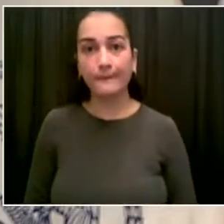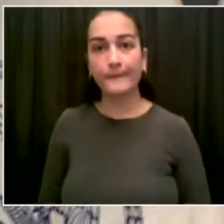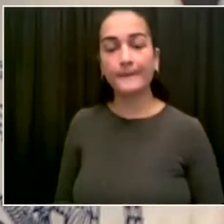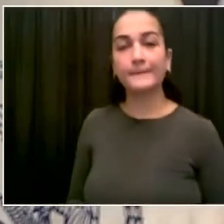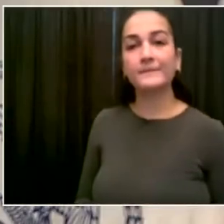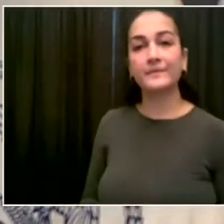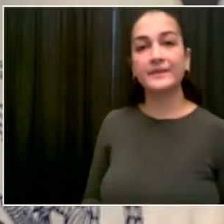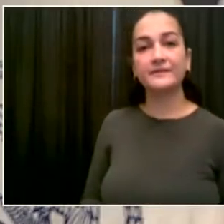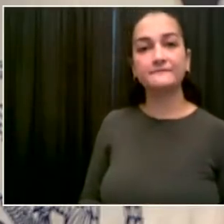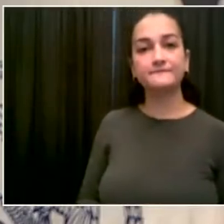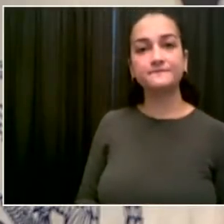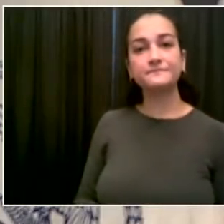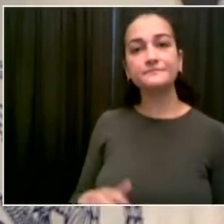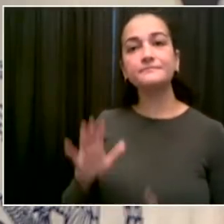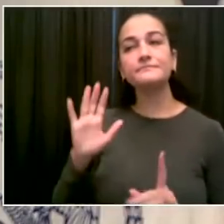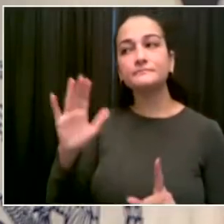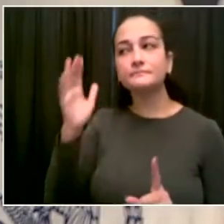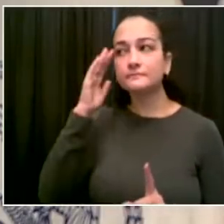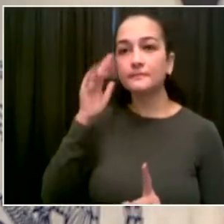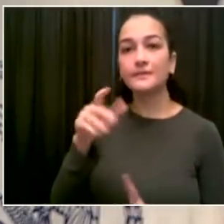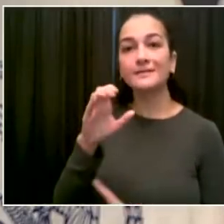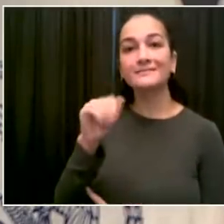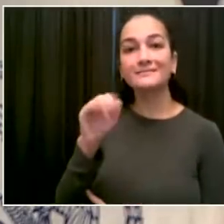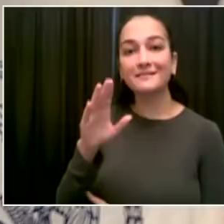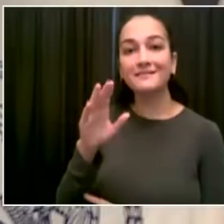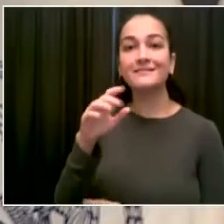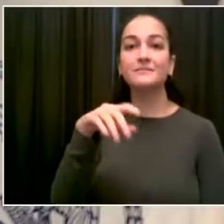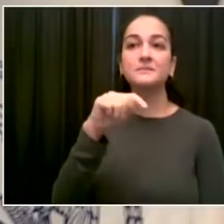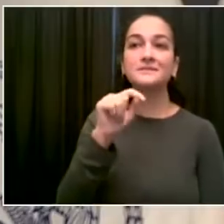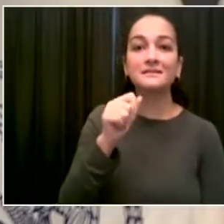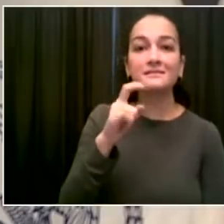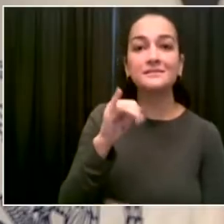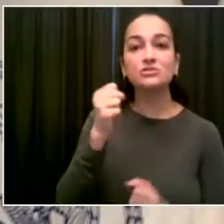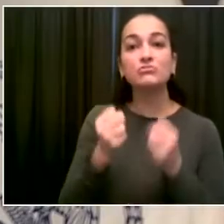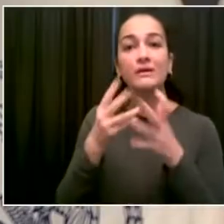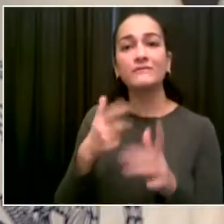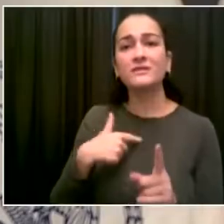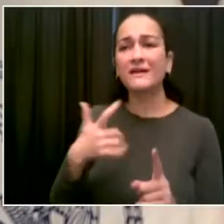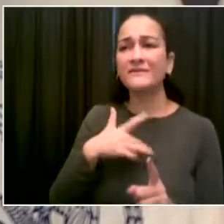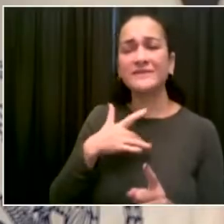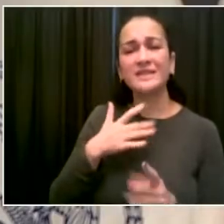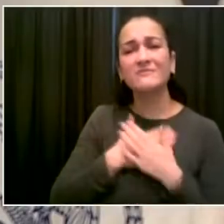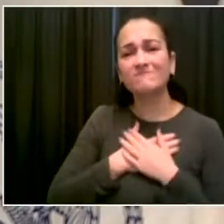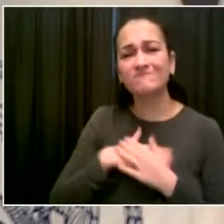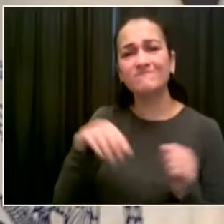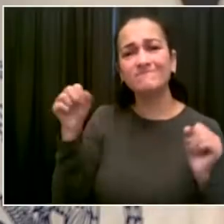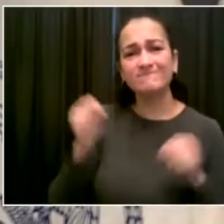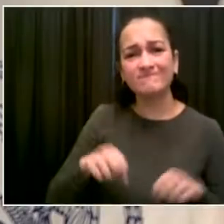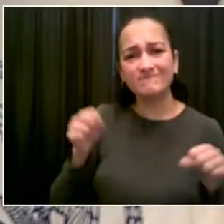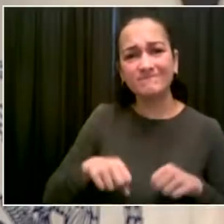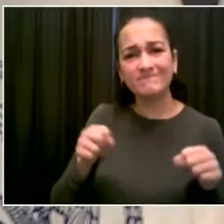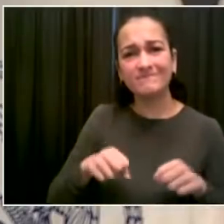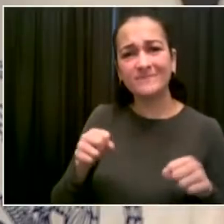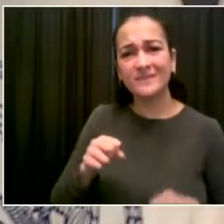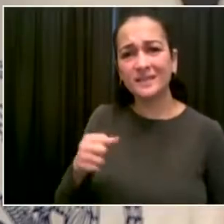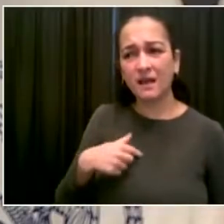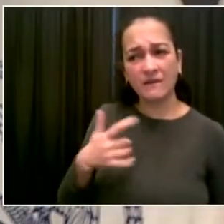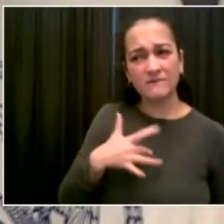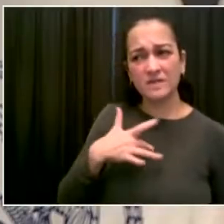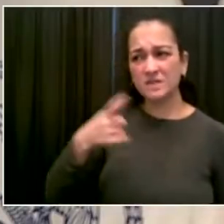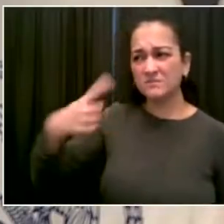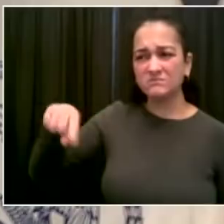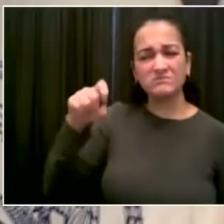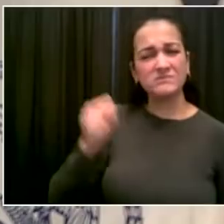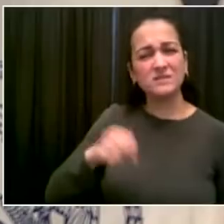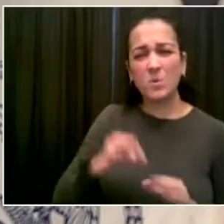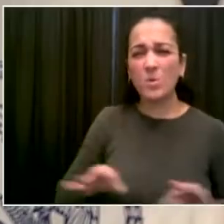know a lot of things changed in their world that create a very, very tough situation. But we've tried to answer that in so